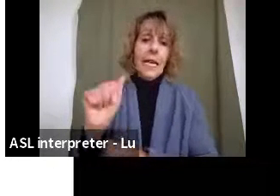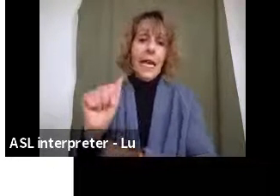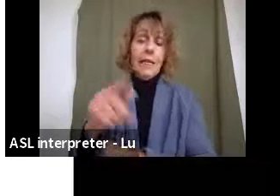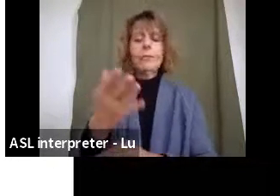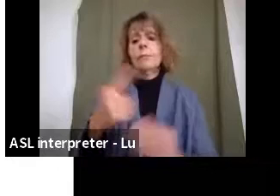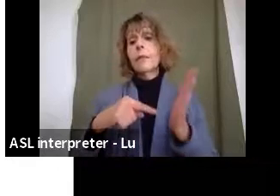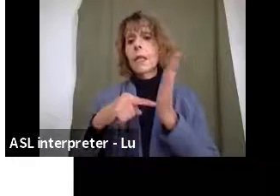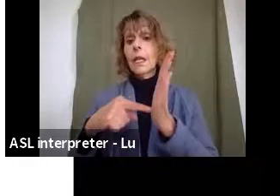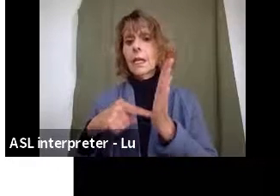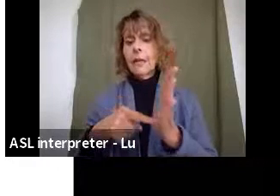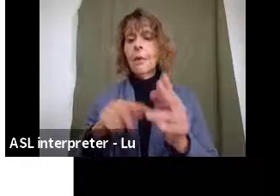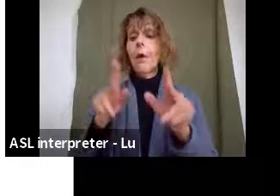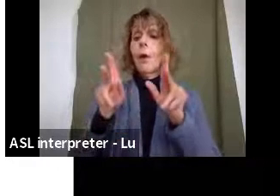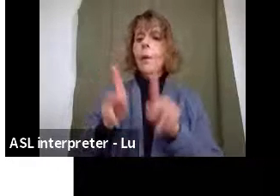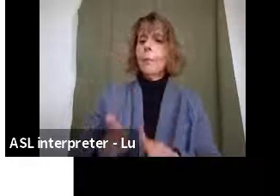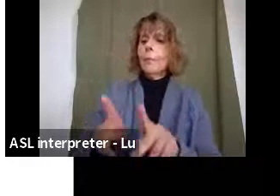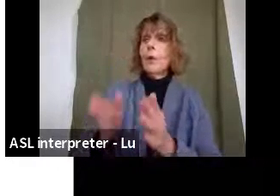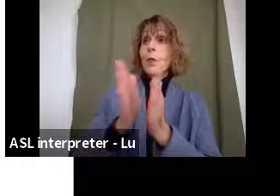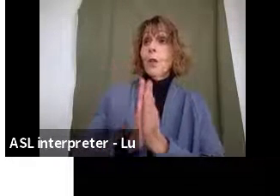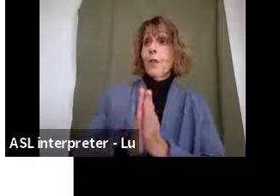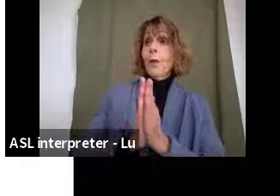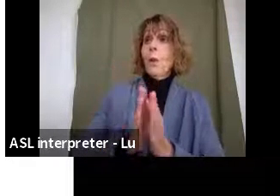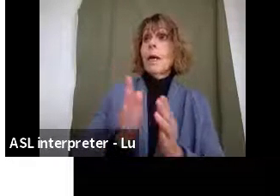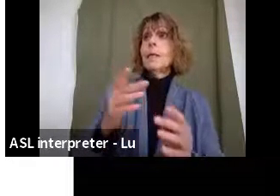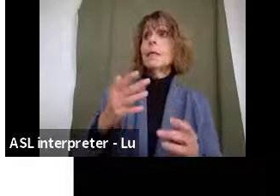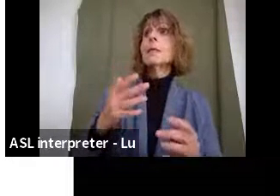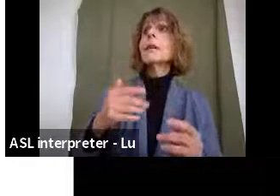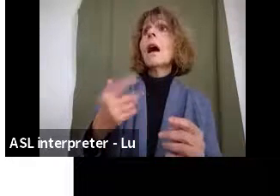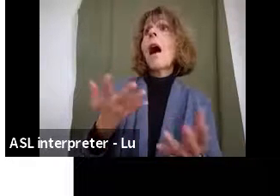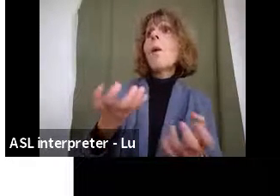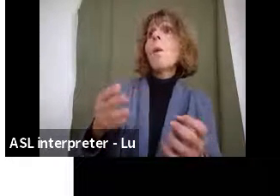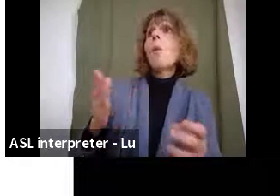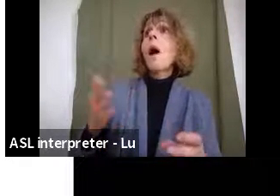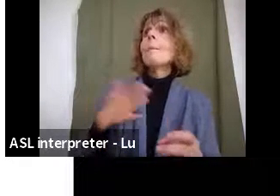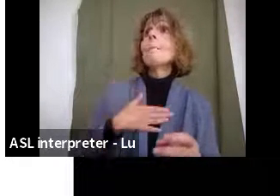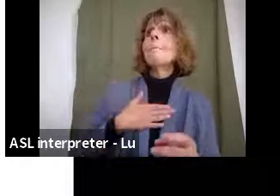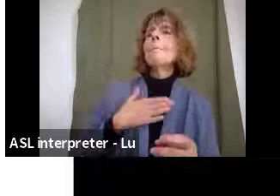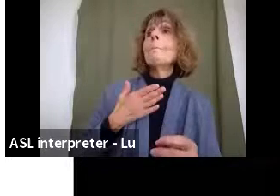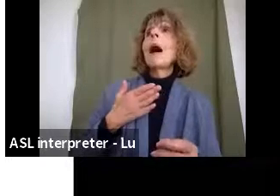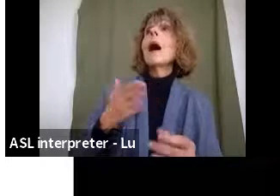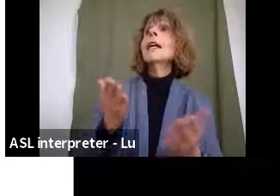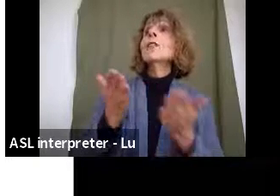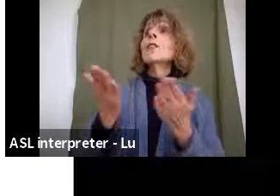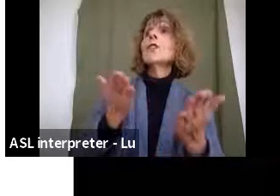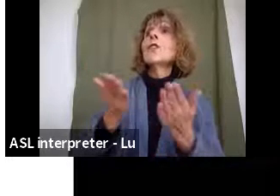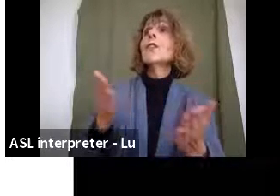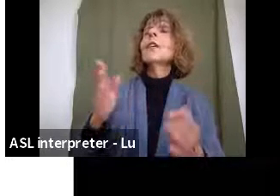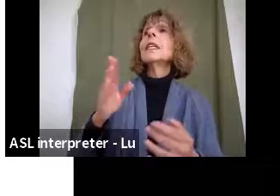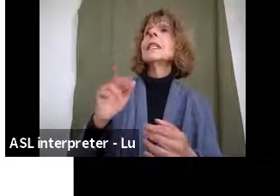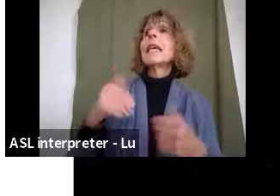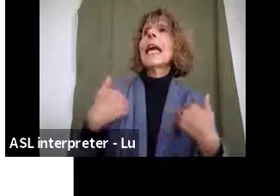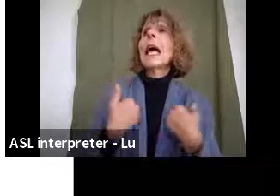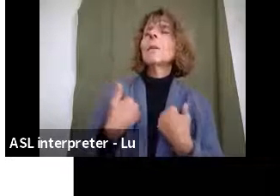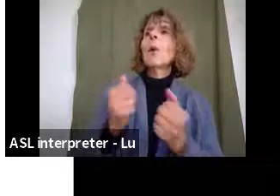and the admission persons or whatever isn't sure that that's something that's required, or if that's a good idea,